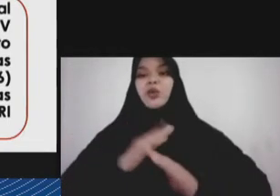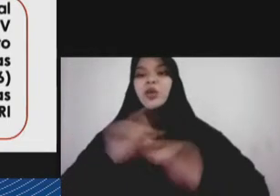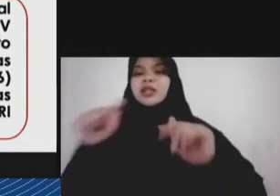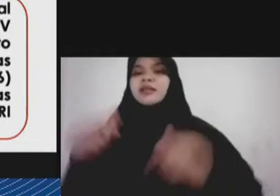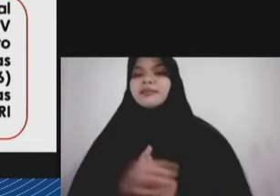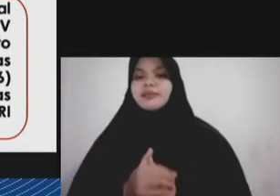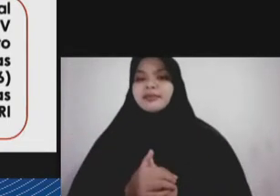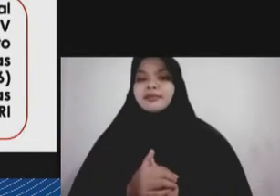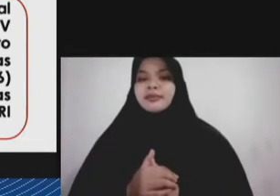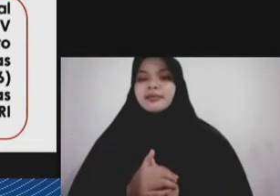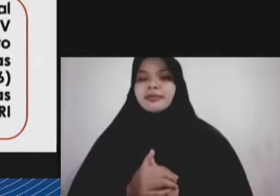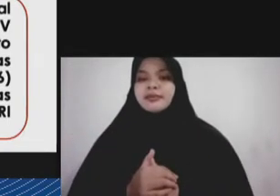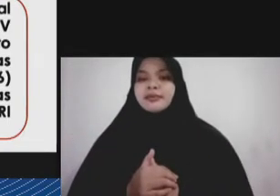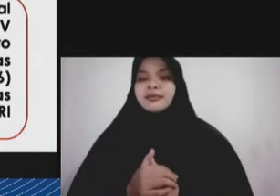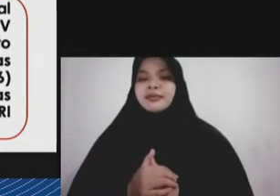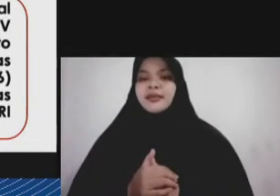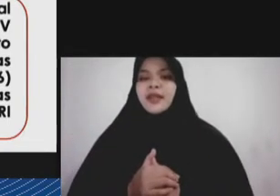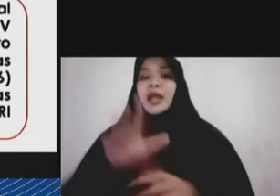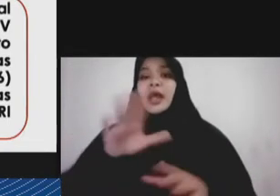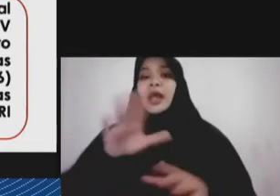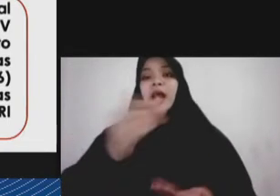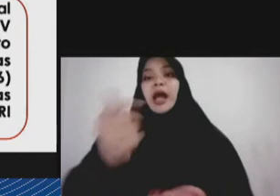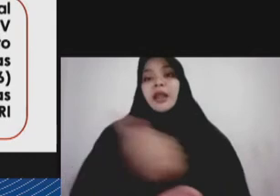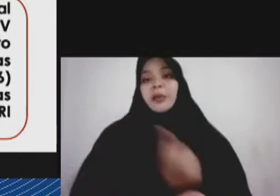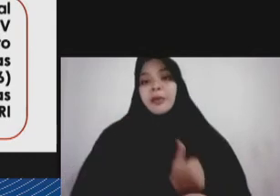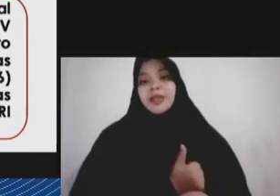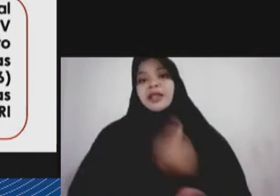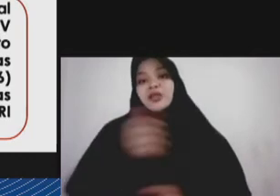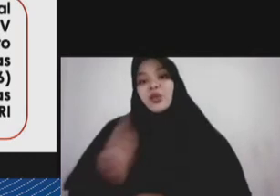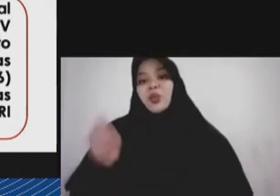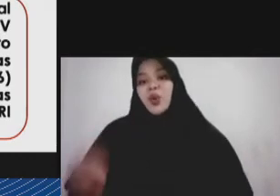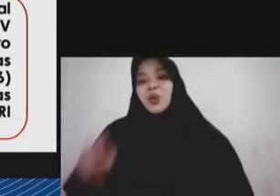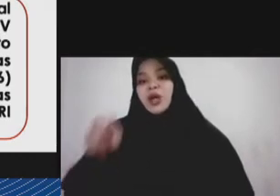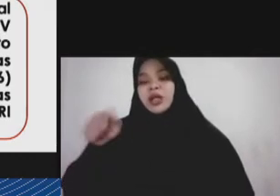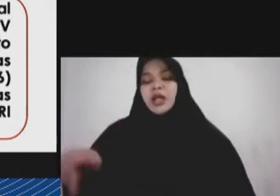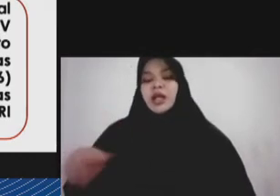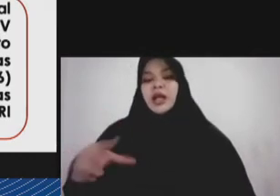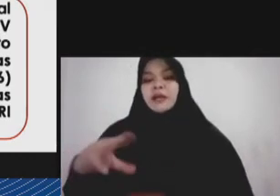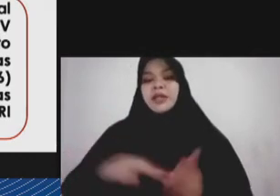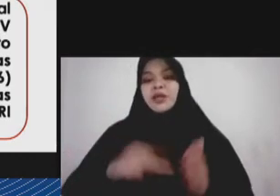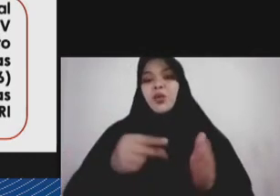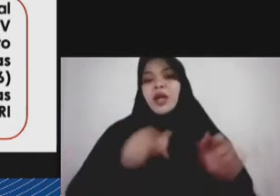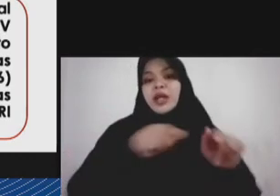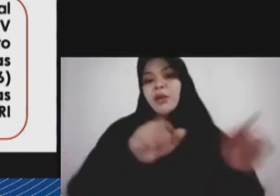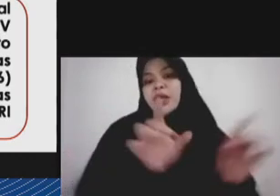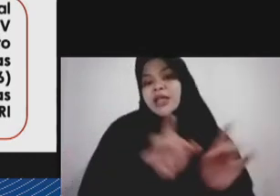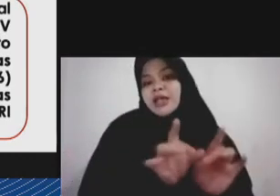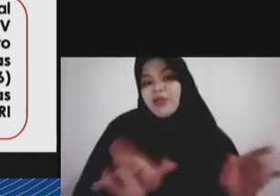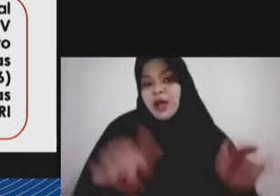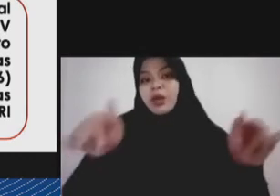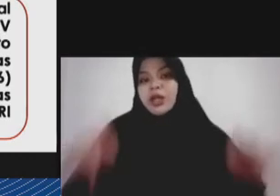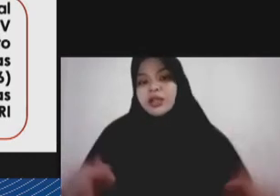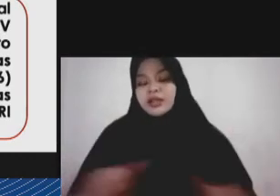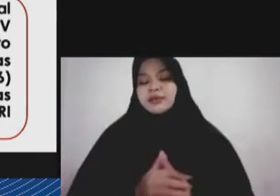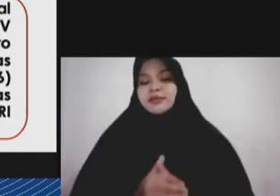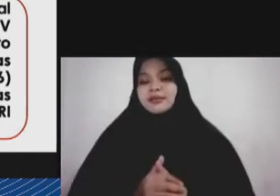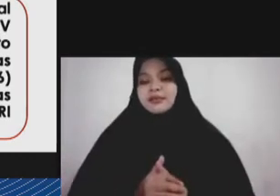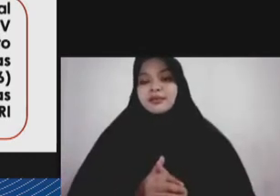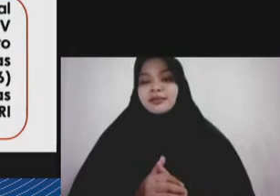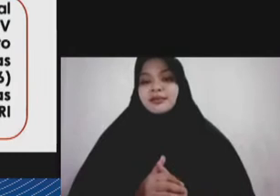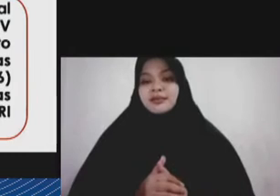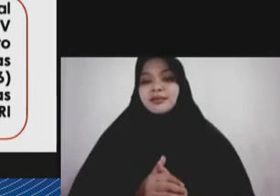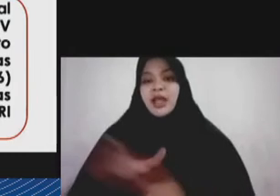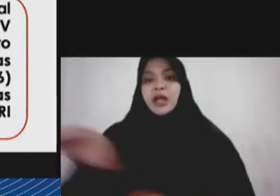the administrative law, which is the main antidote, which is different from the administrative law, where criminalization is